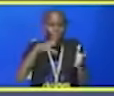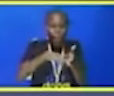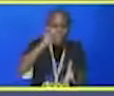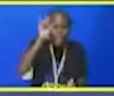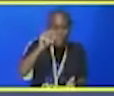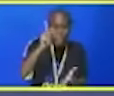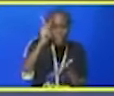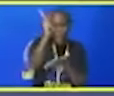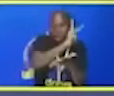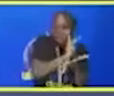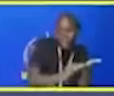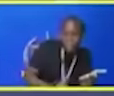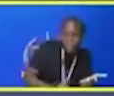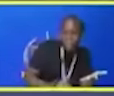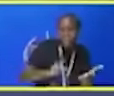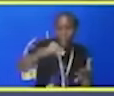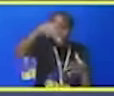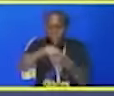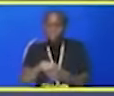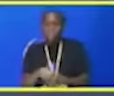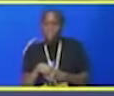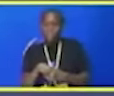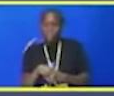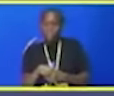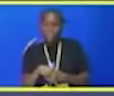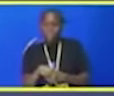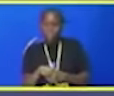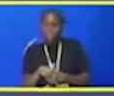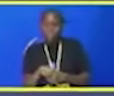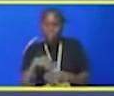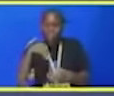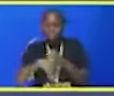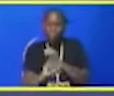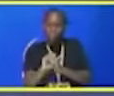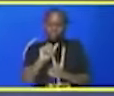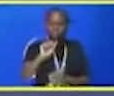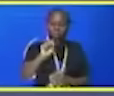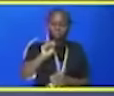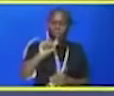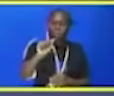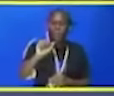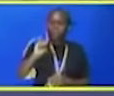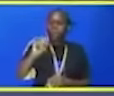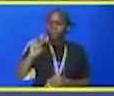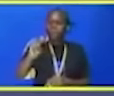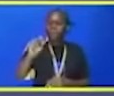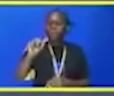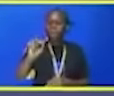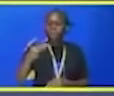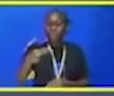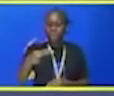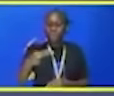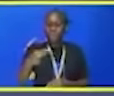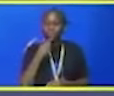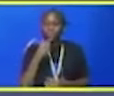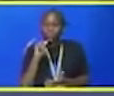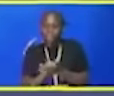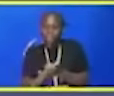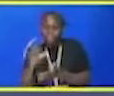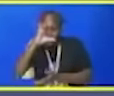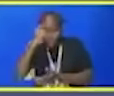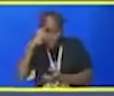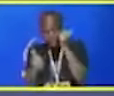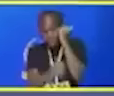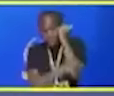the Bible tells us in Isaiah chapter 51, 1 and 2, it says, look unto Abraham your father and to Sarah that bore thee, for